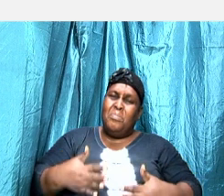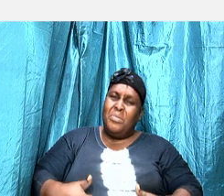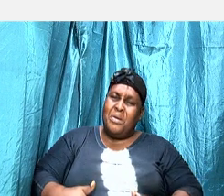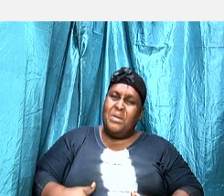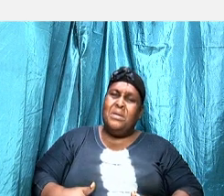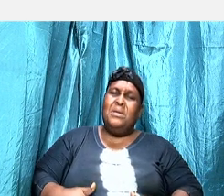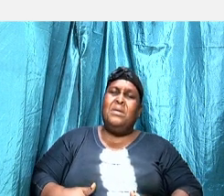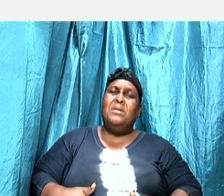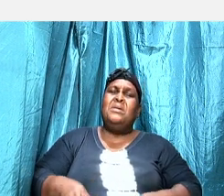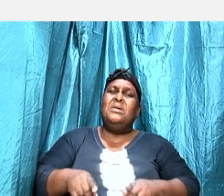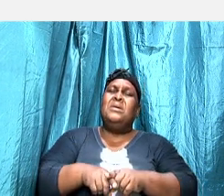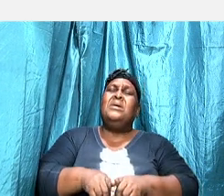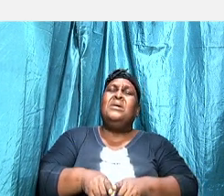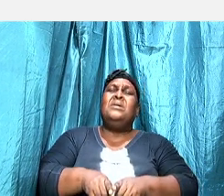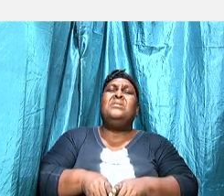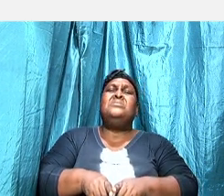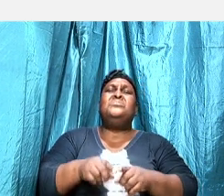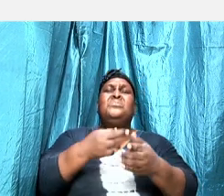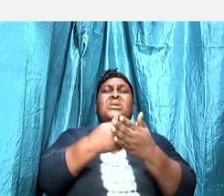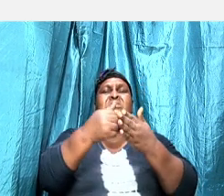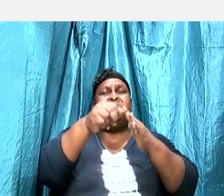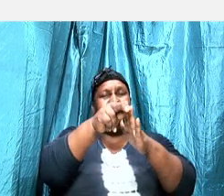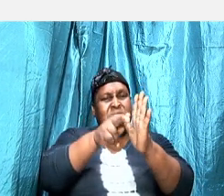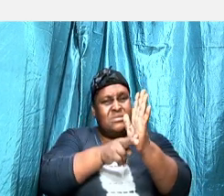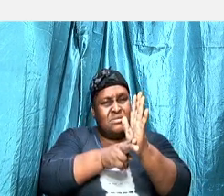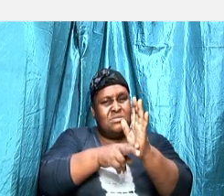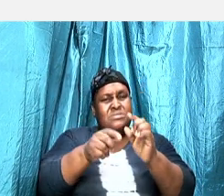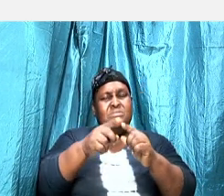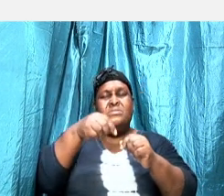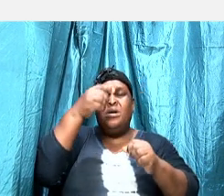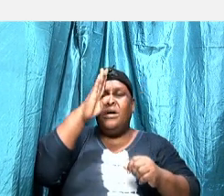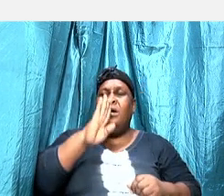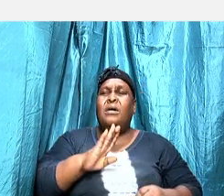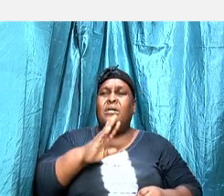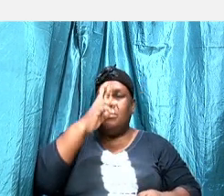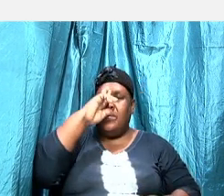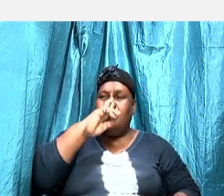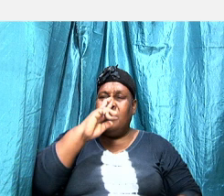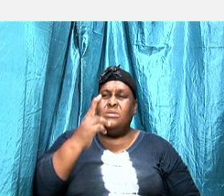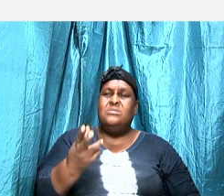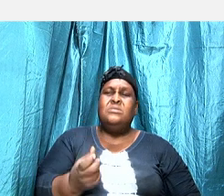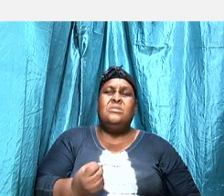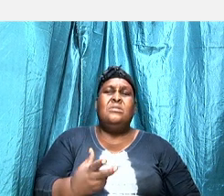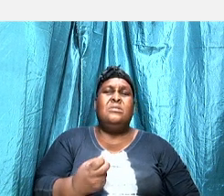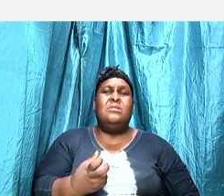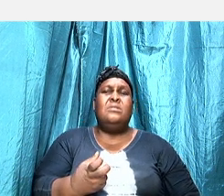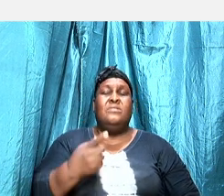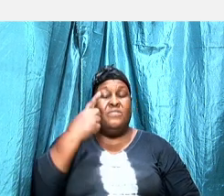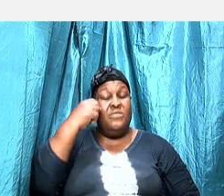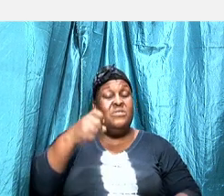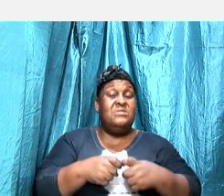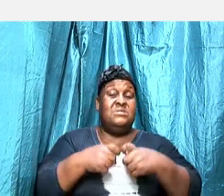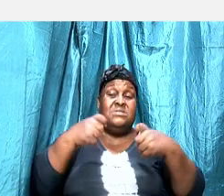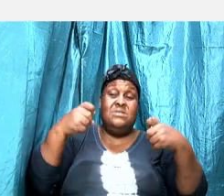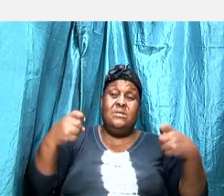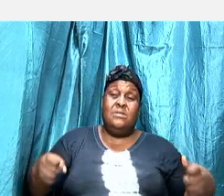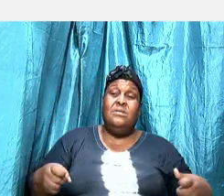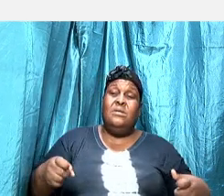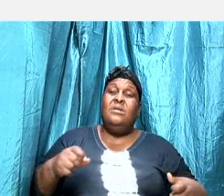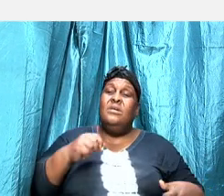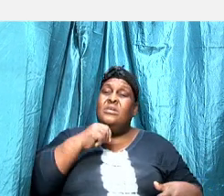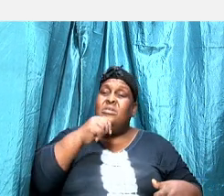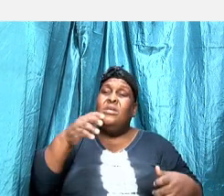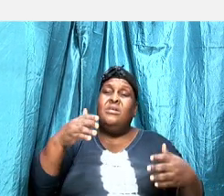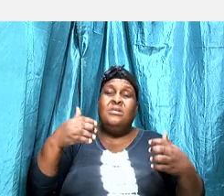God. This is Romans 13. He went on to say, for sin shall